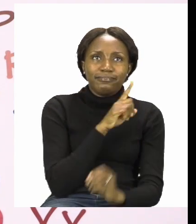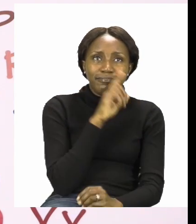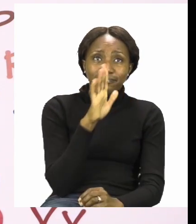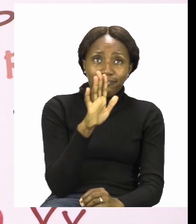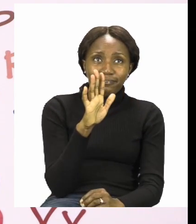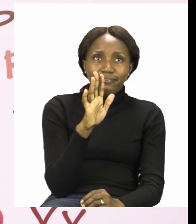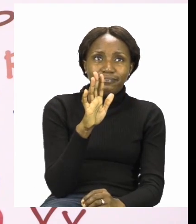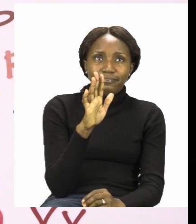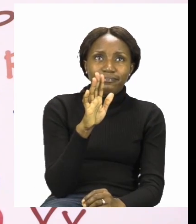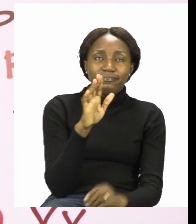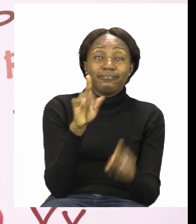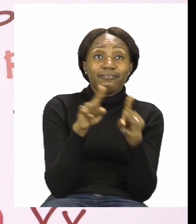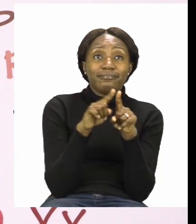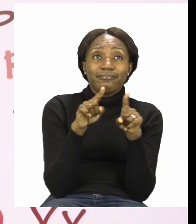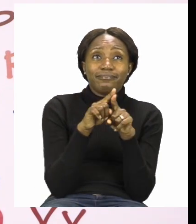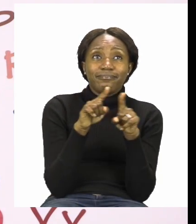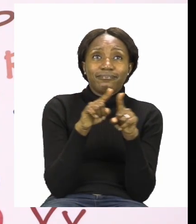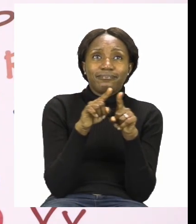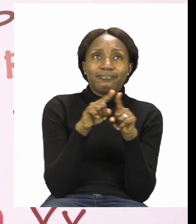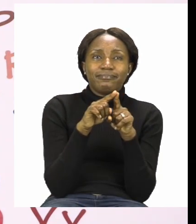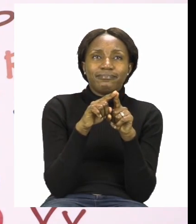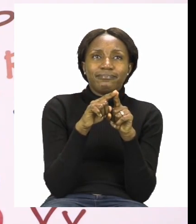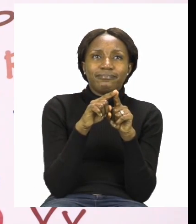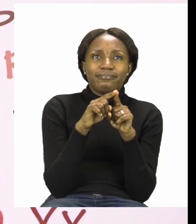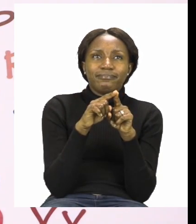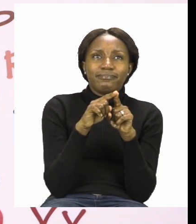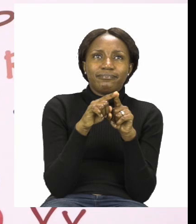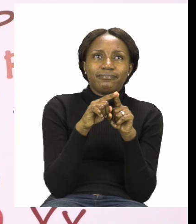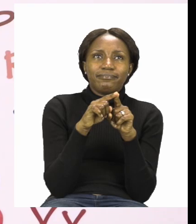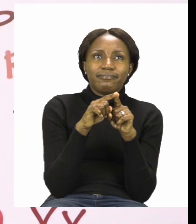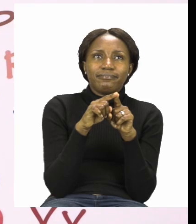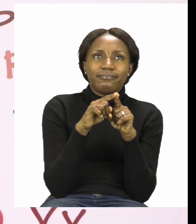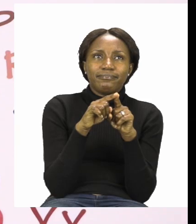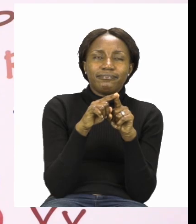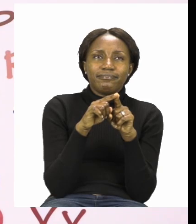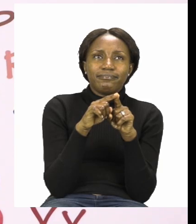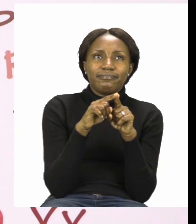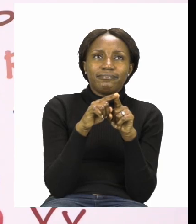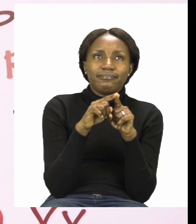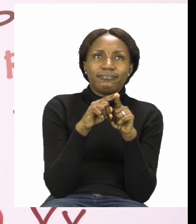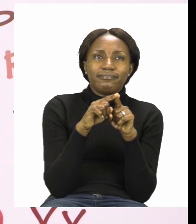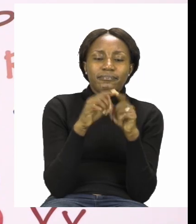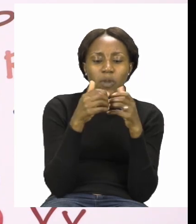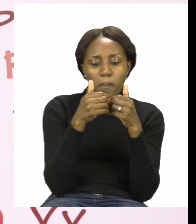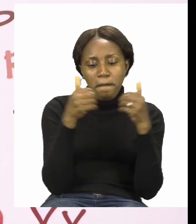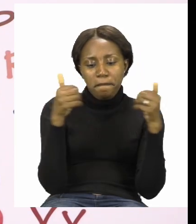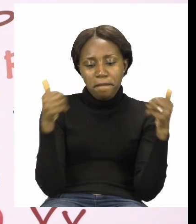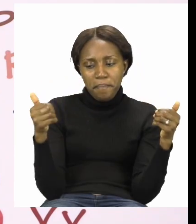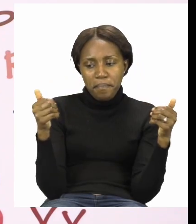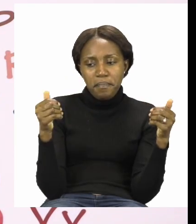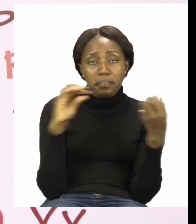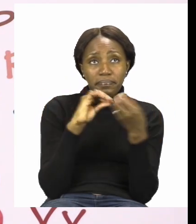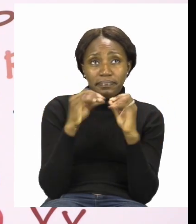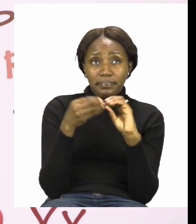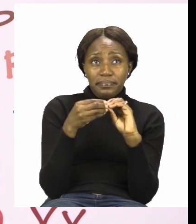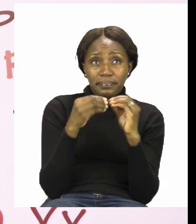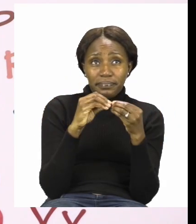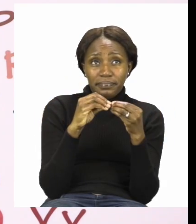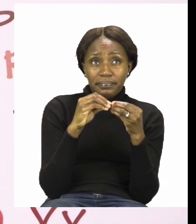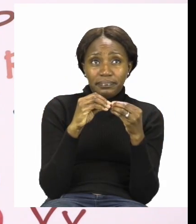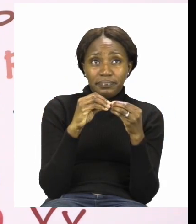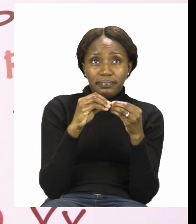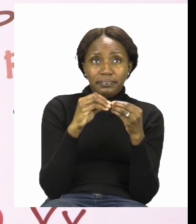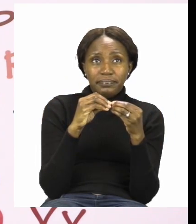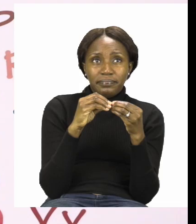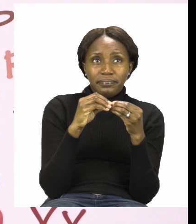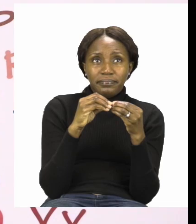15, the same one that's in your book. So let us start. First, we need to break them down to decompose.